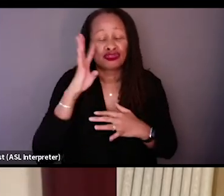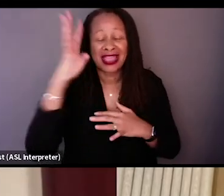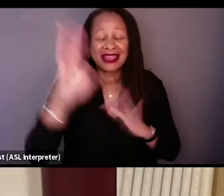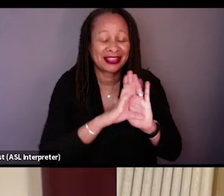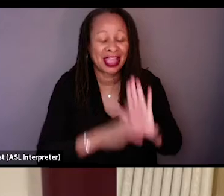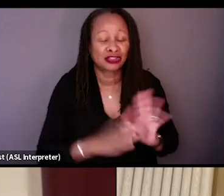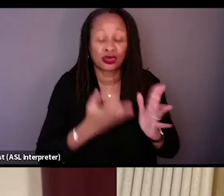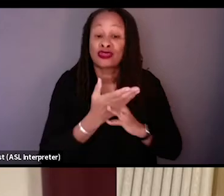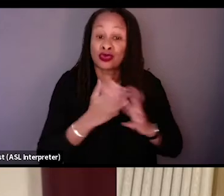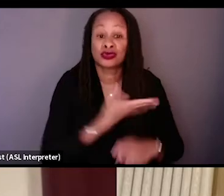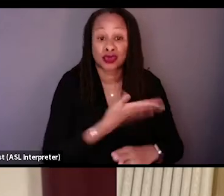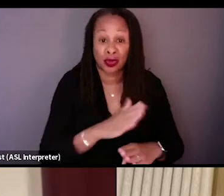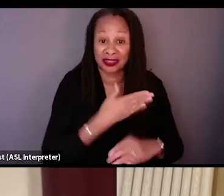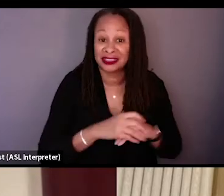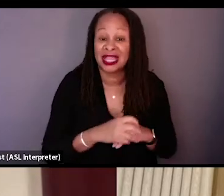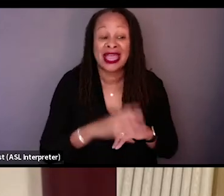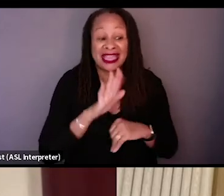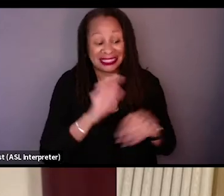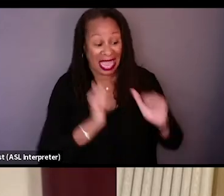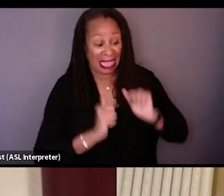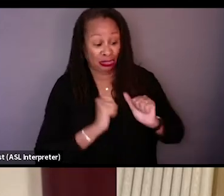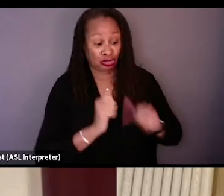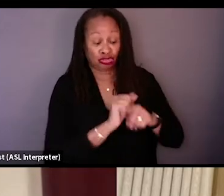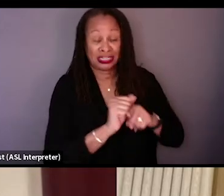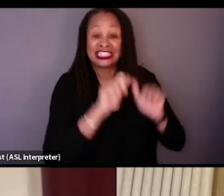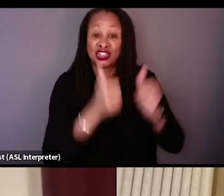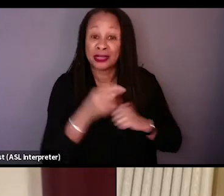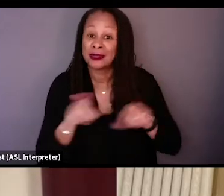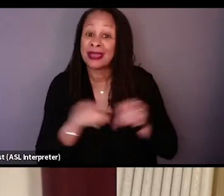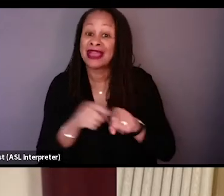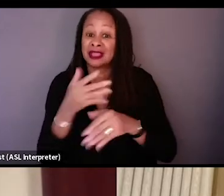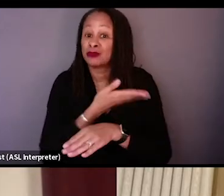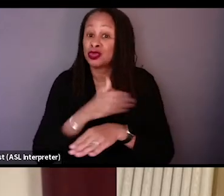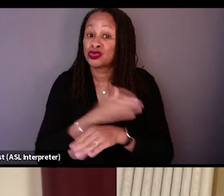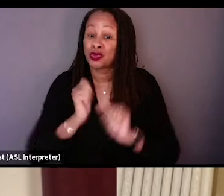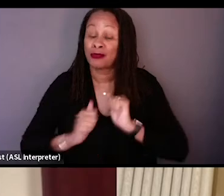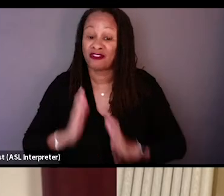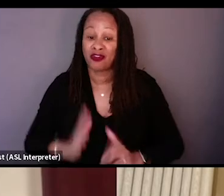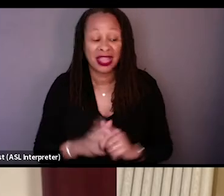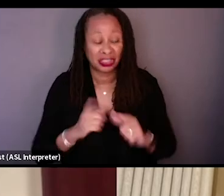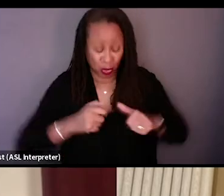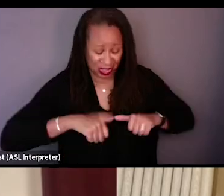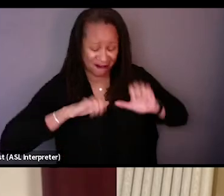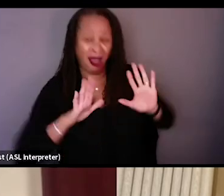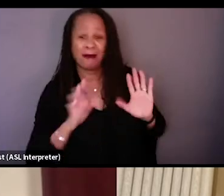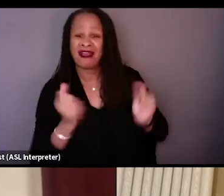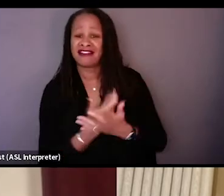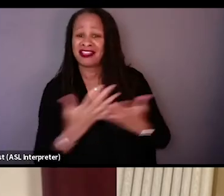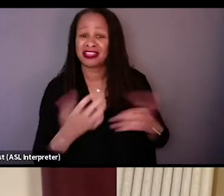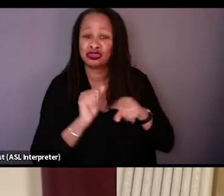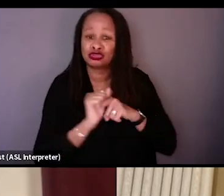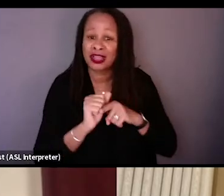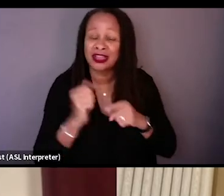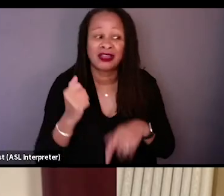actor's training shaped him as a musical performer. And to give up this thing that you trained for, that you wanted more than